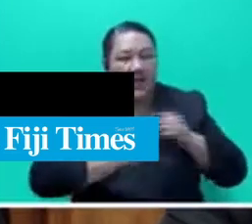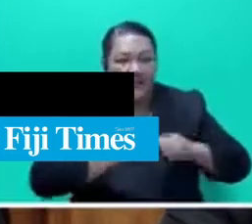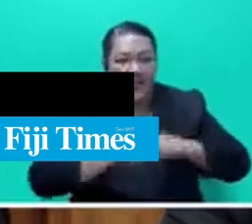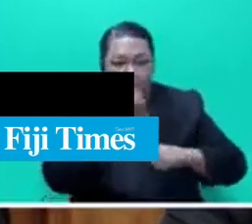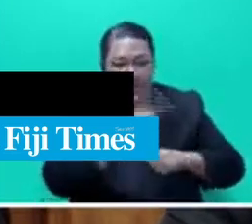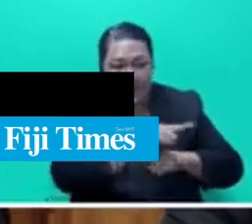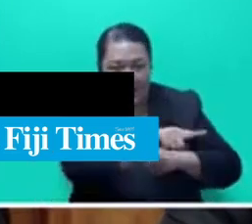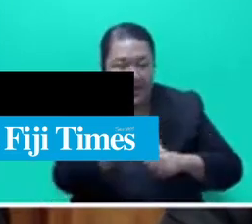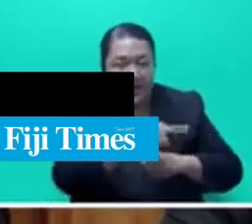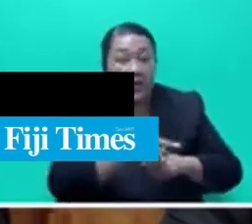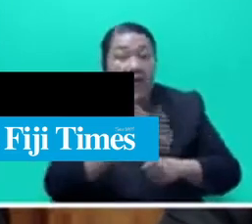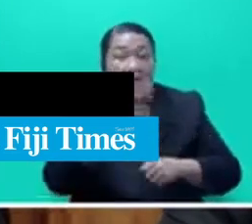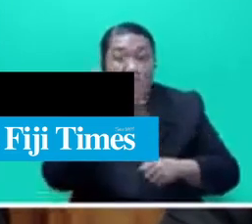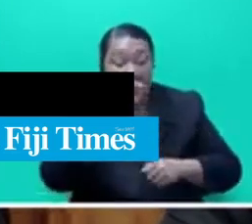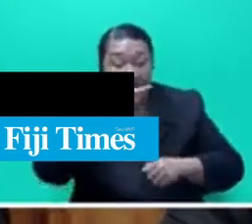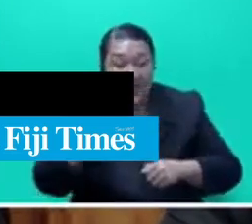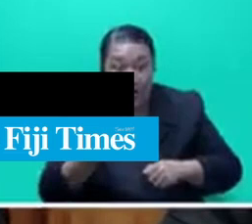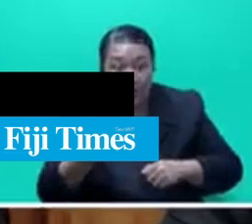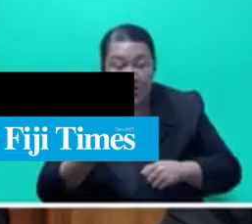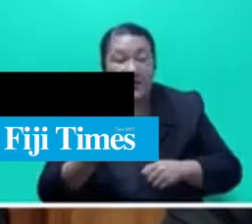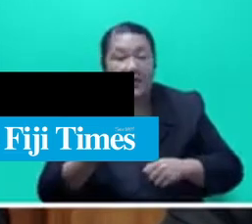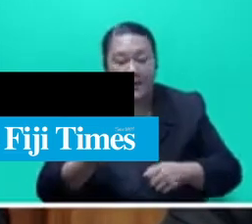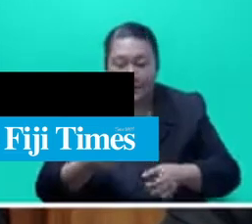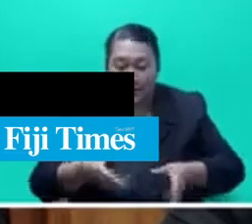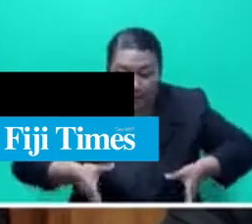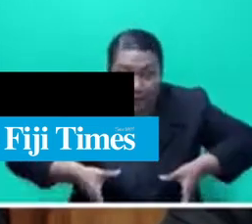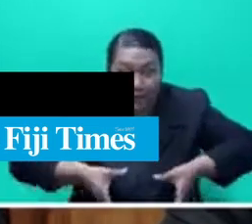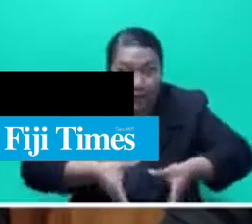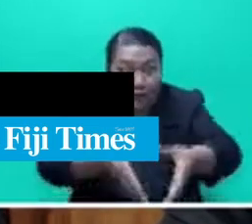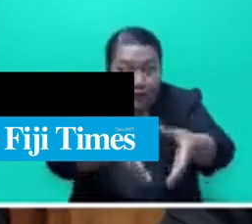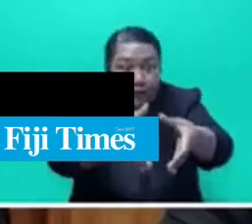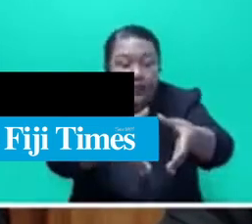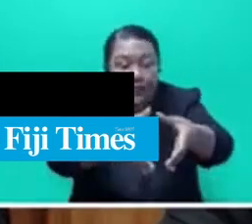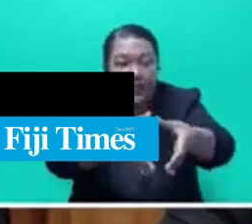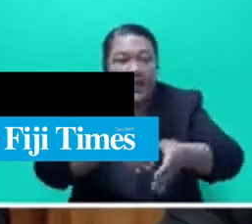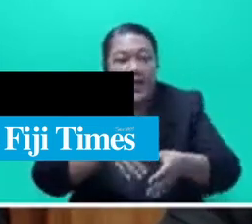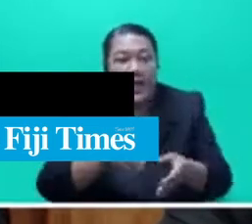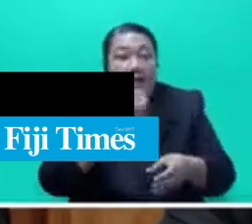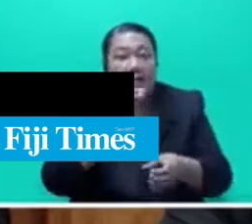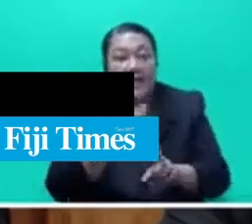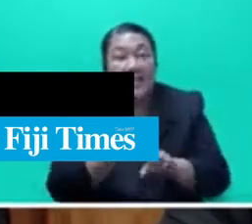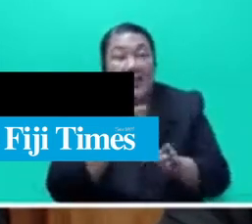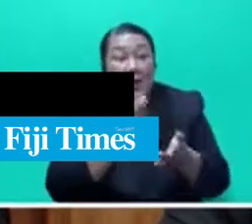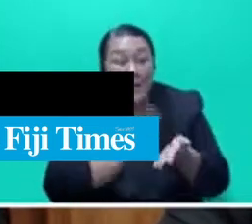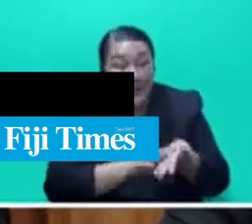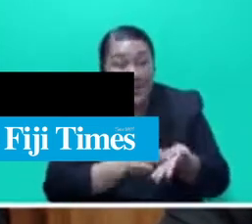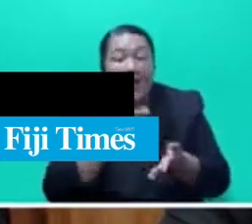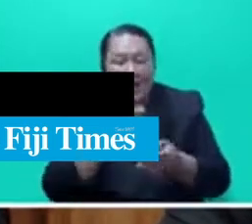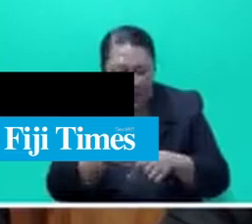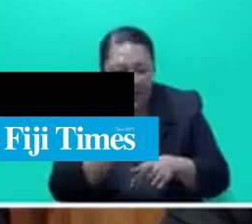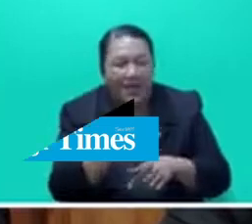is about 5,000 kilometers, and most of it is old and failing. In March this year alone, Water Authority had responded